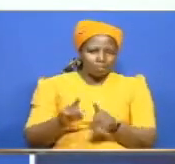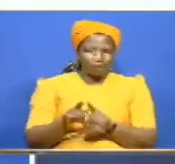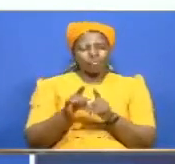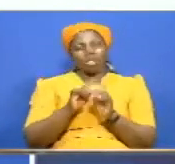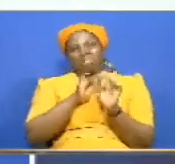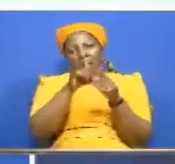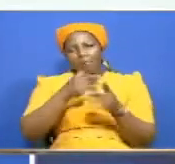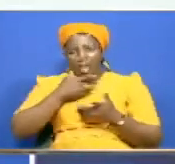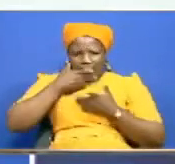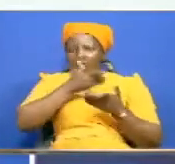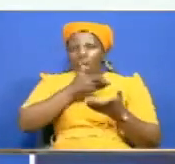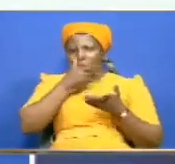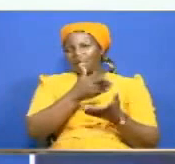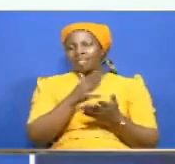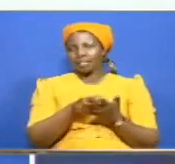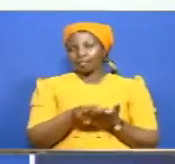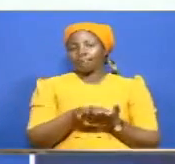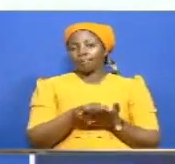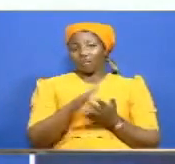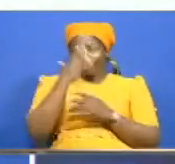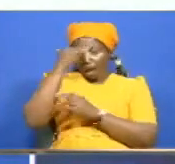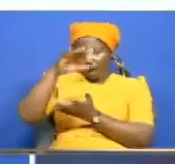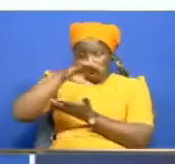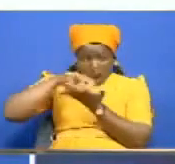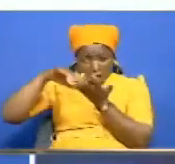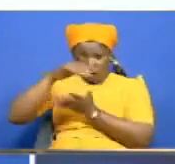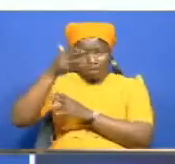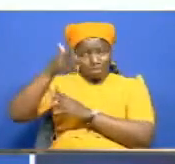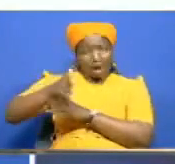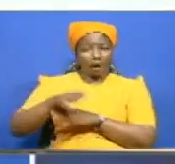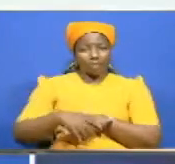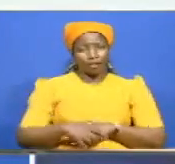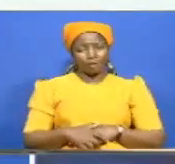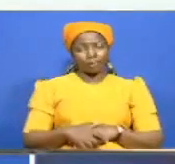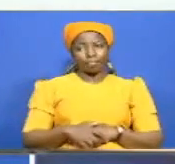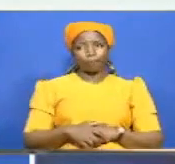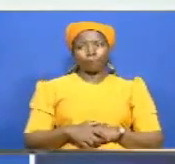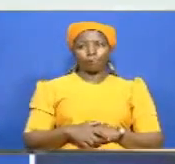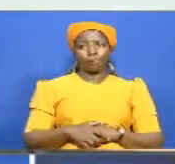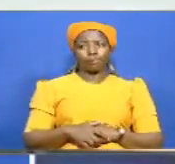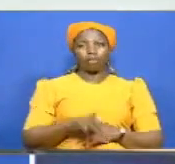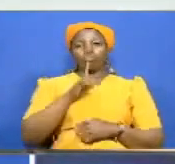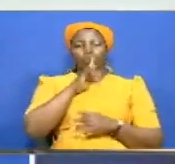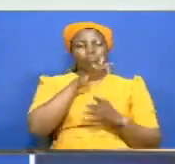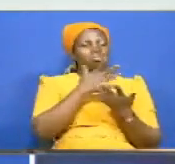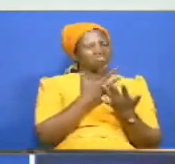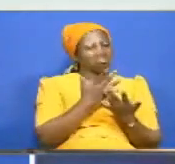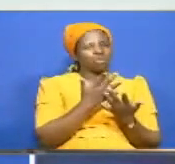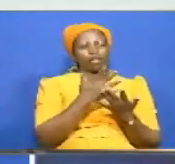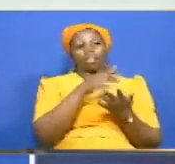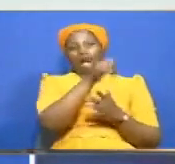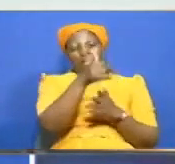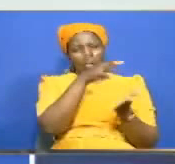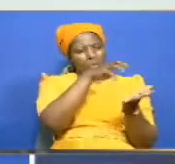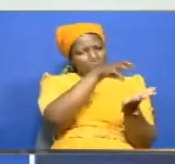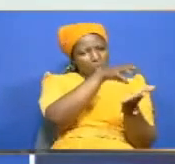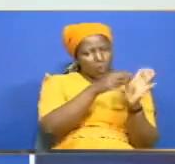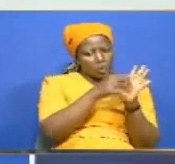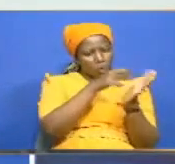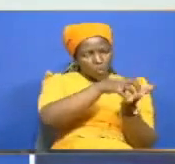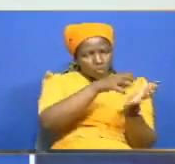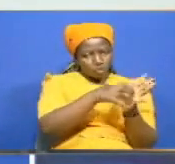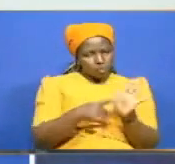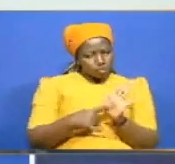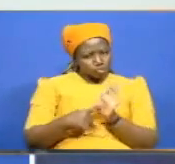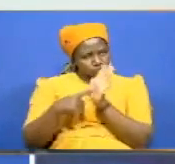so much confusion in the way the symptoms are, they mimic the usual diseases, what we'll encourage mothers